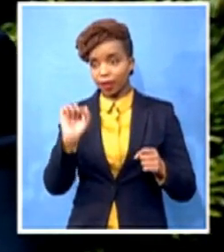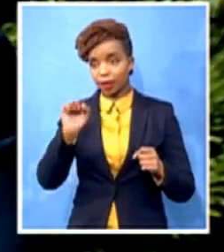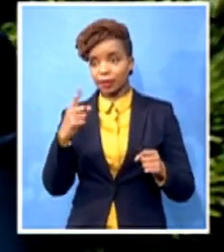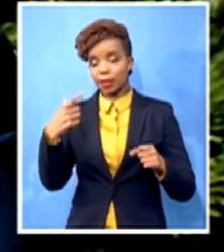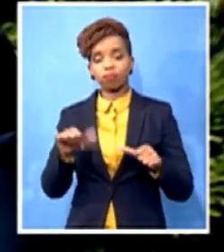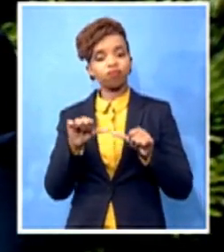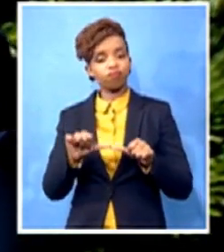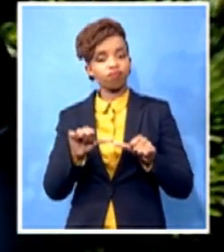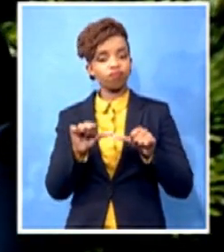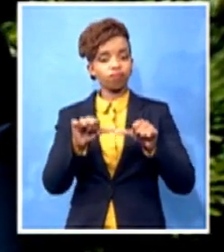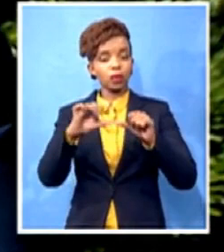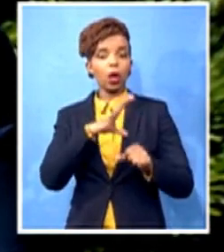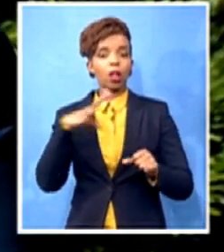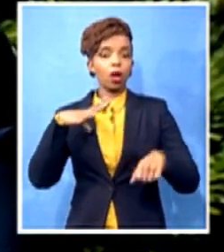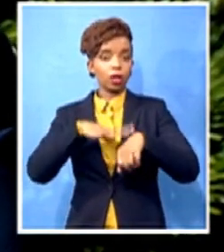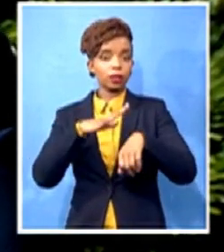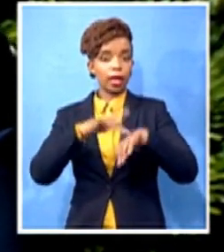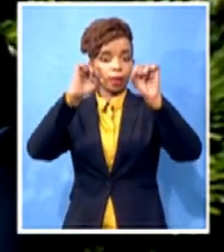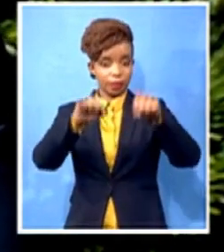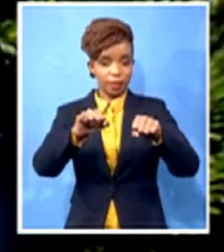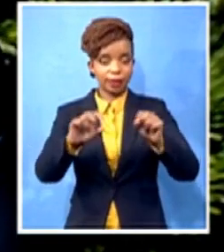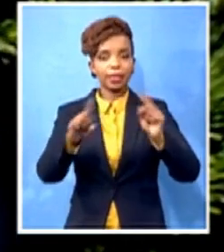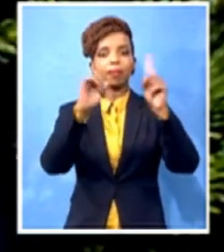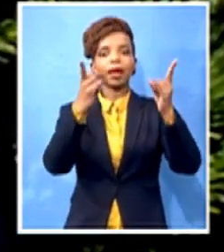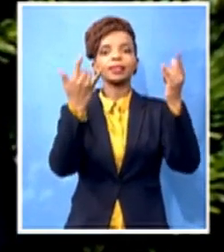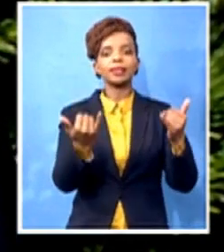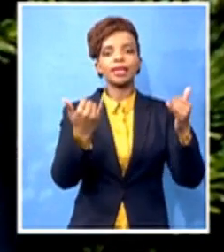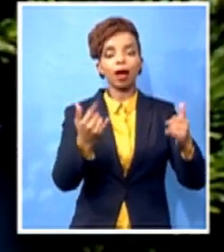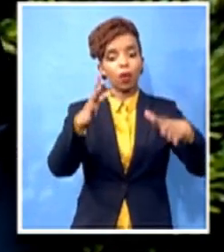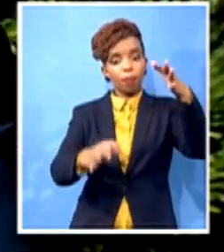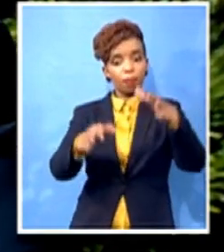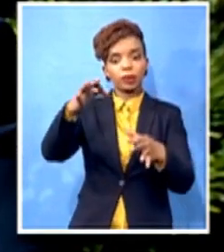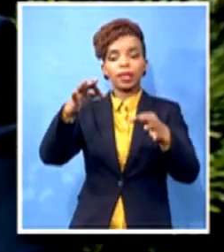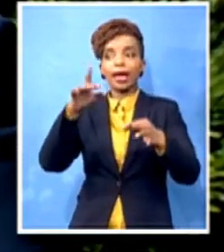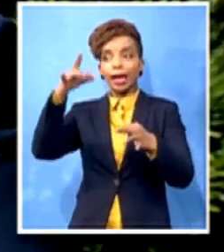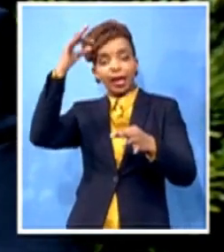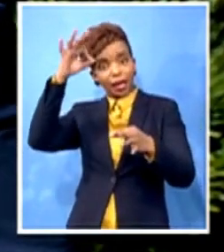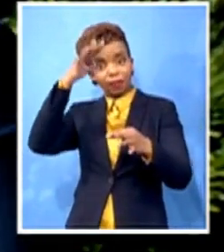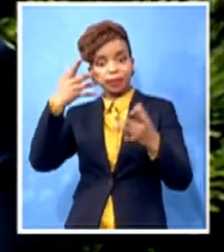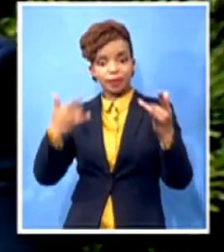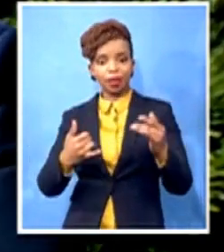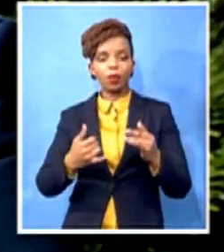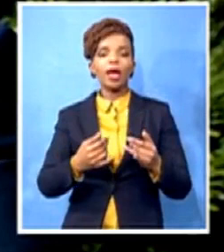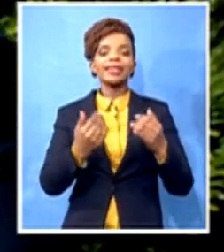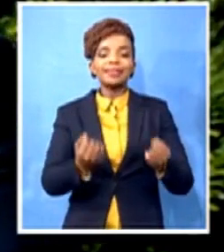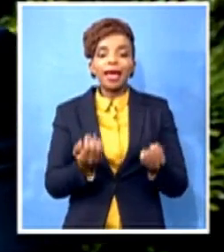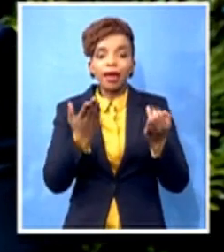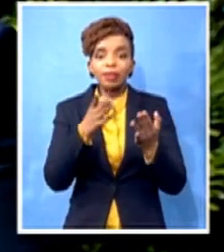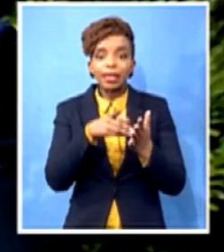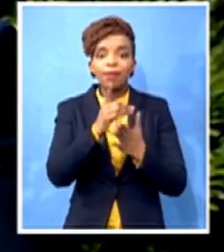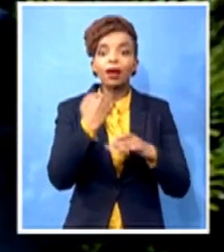the political governance is actually crippling service delivery. So you hear agitations